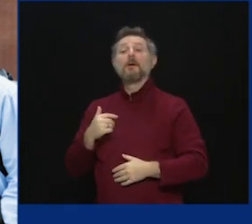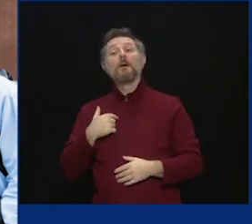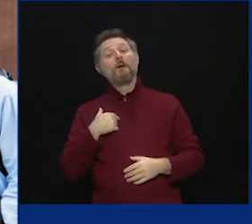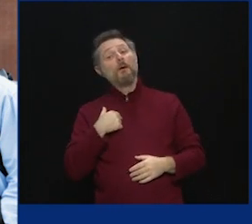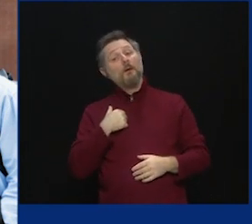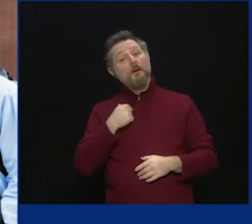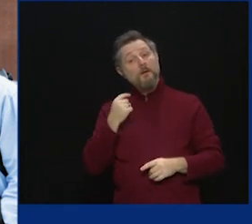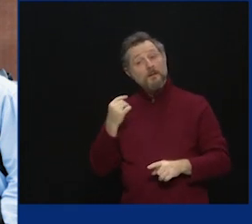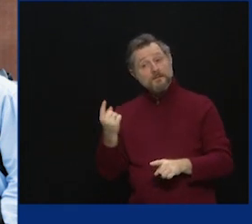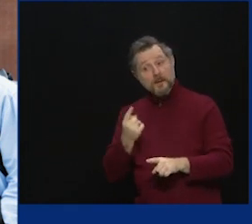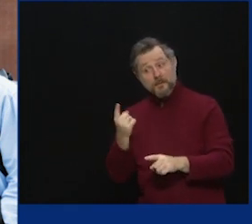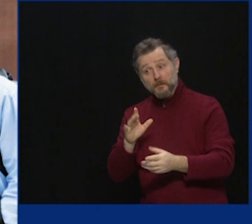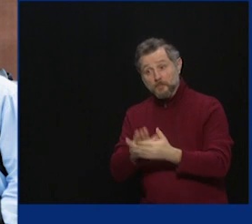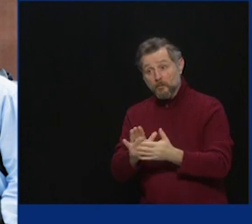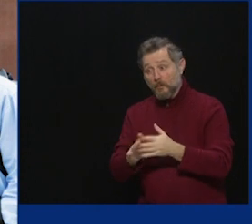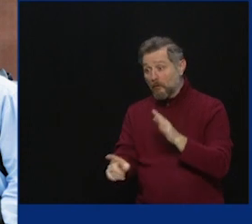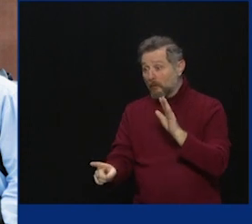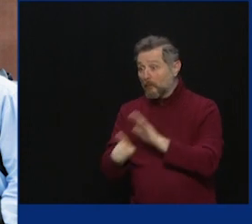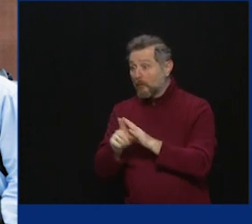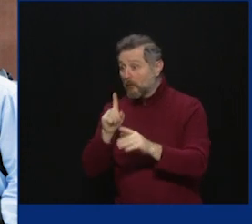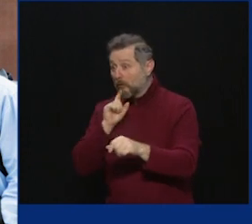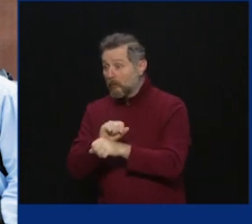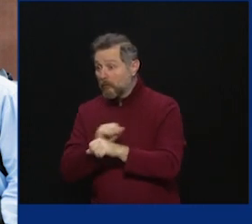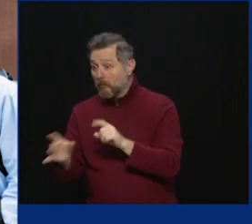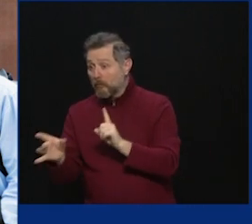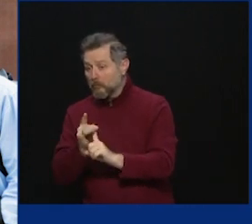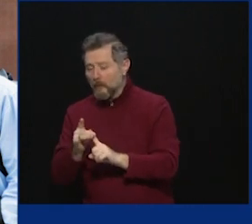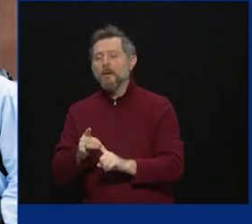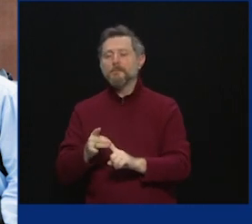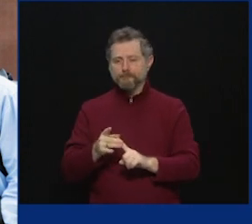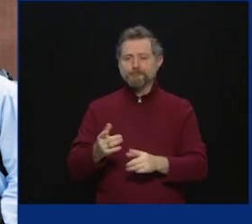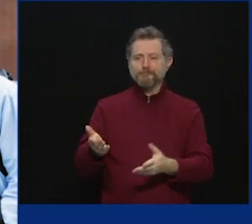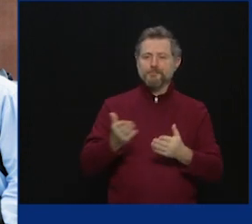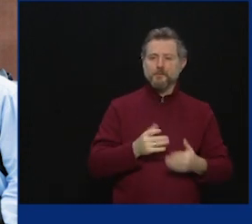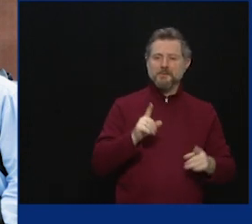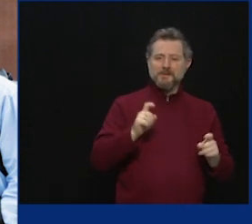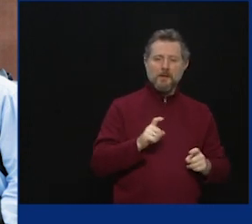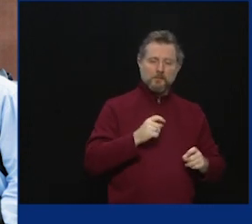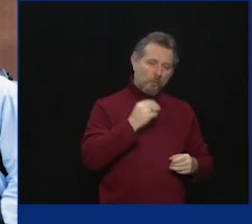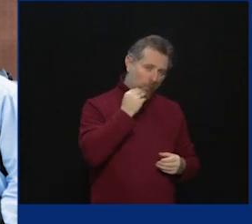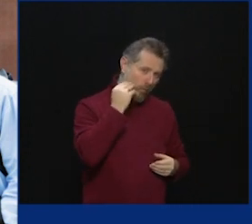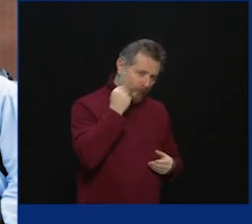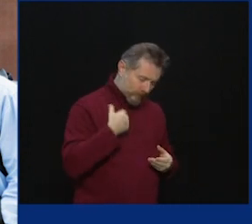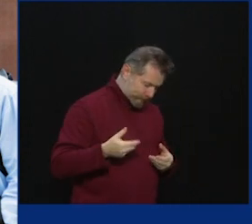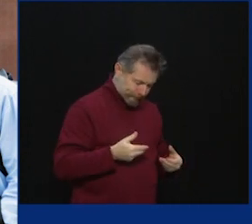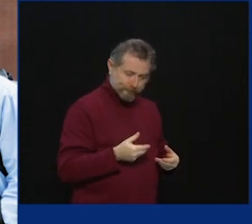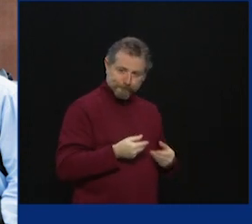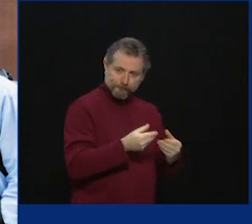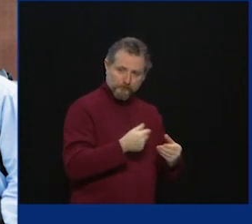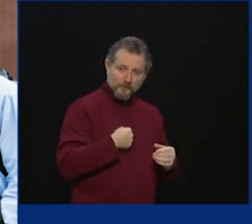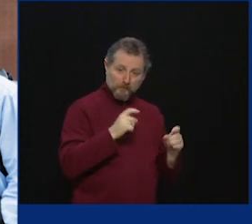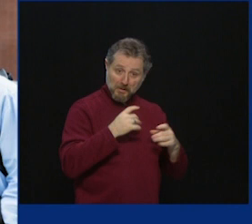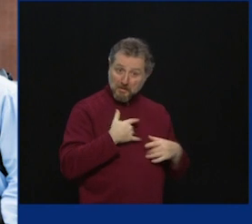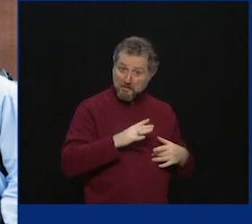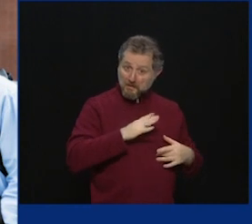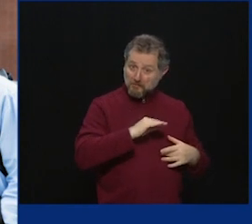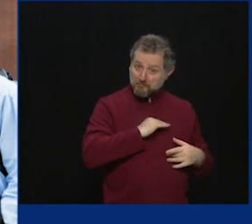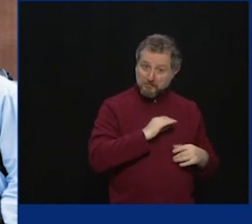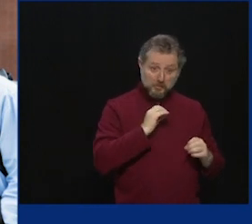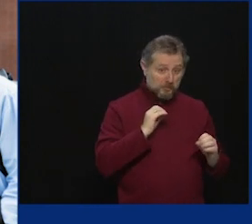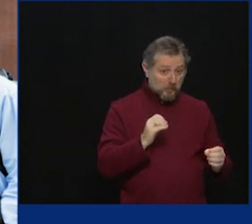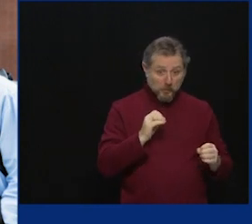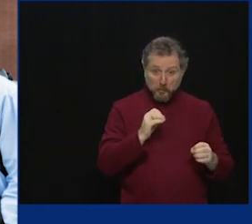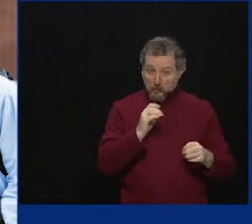If someone in school tests positive, they don't all have to stay at home if they're asymptomatic, have not been exposed directly,